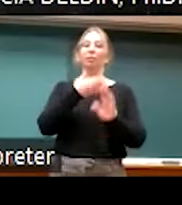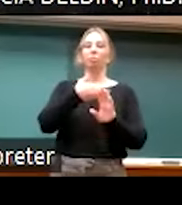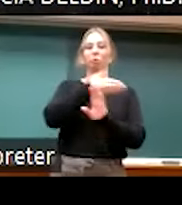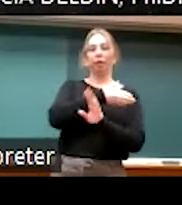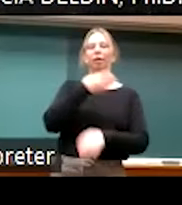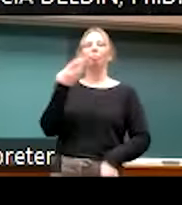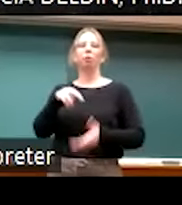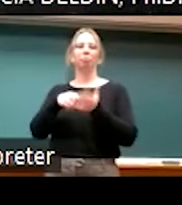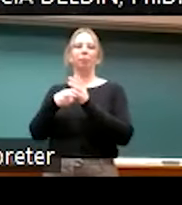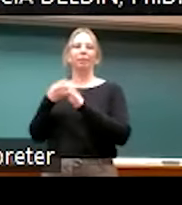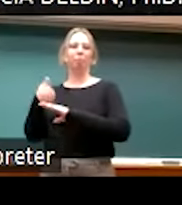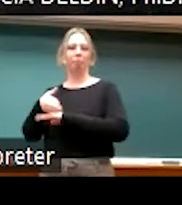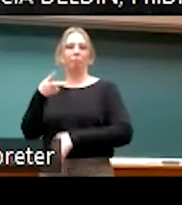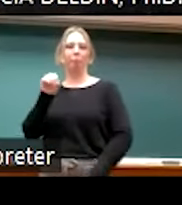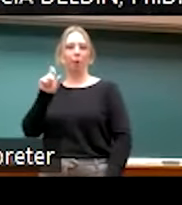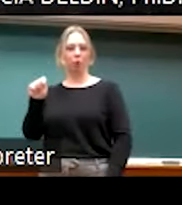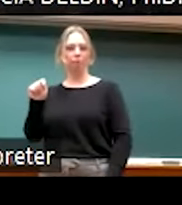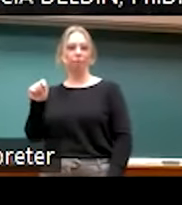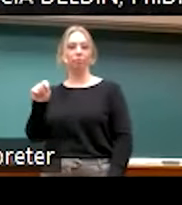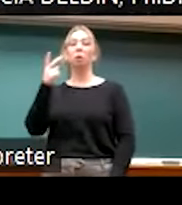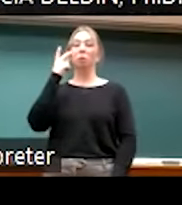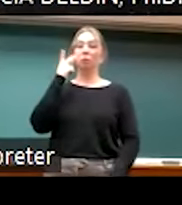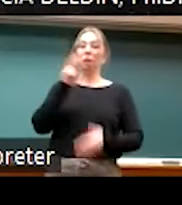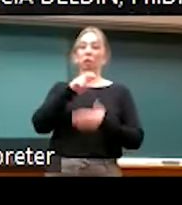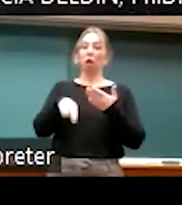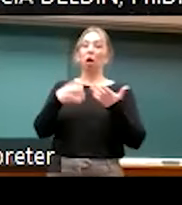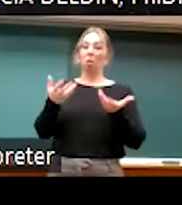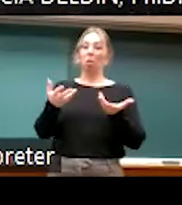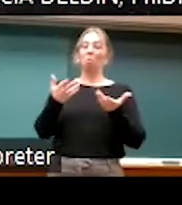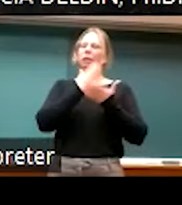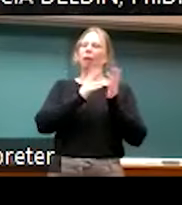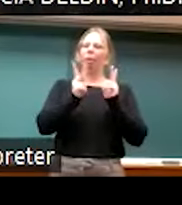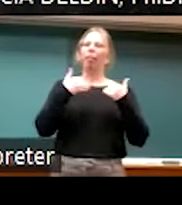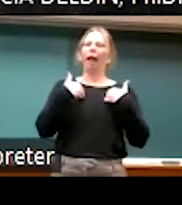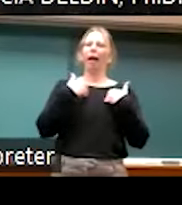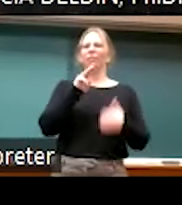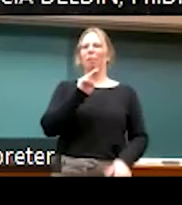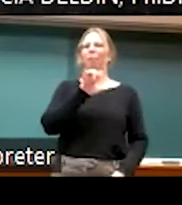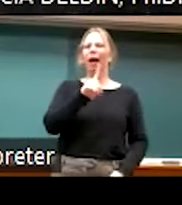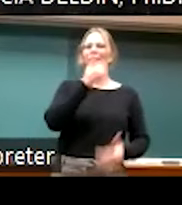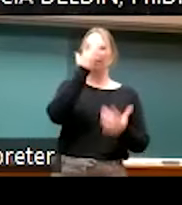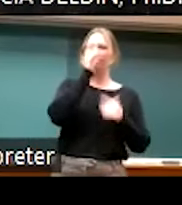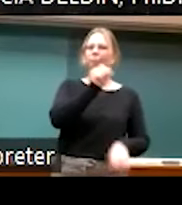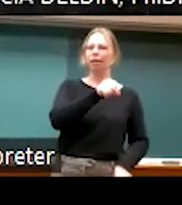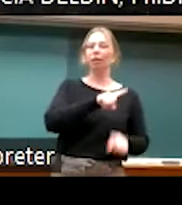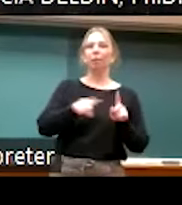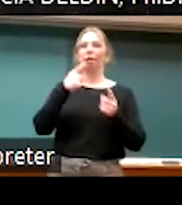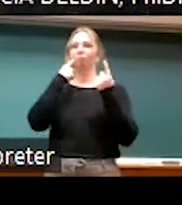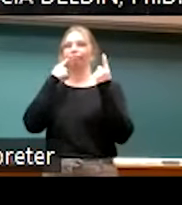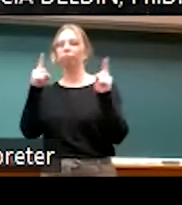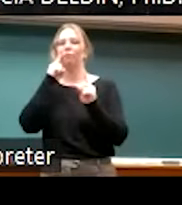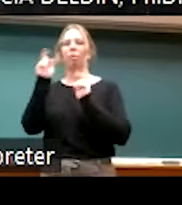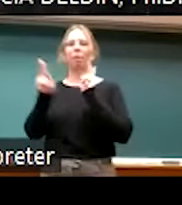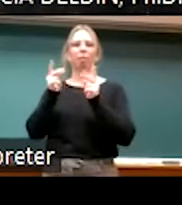post. And what you see is, yeah, it works. It works in people with mild illness, but it works really well in people with moderate to severe